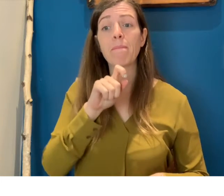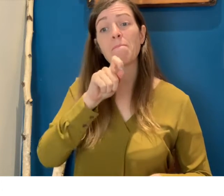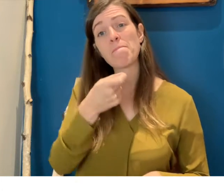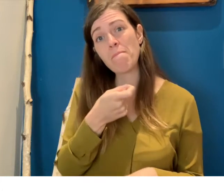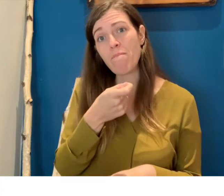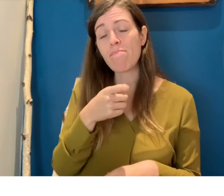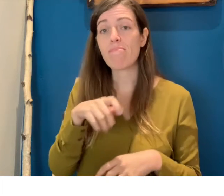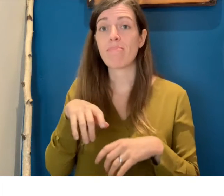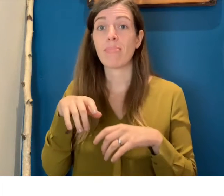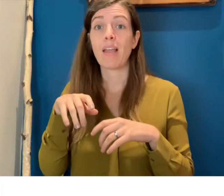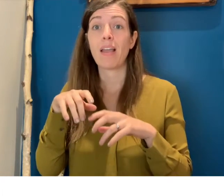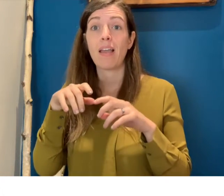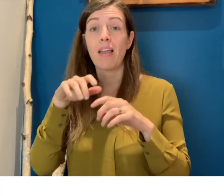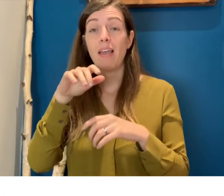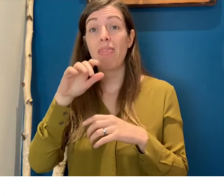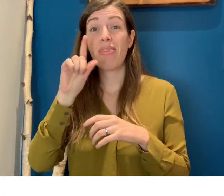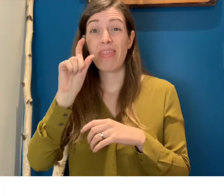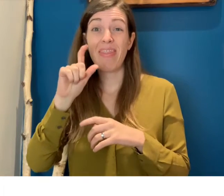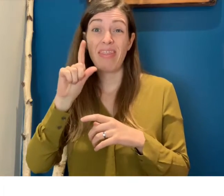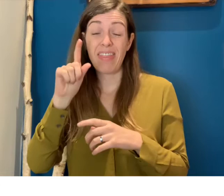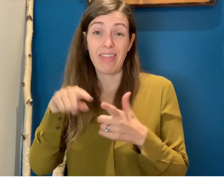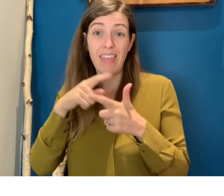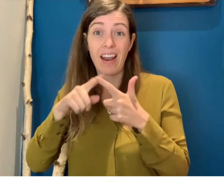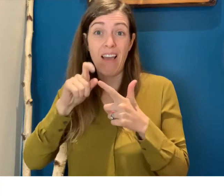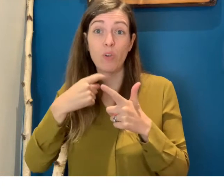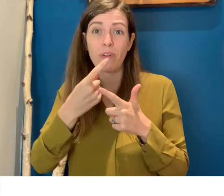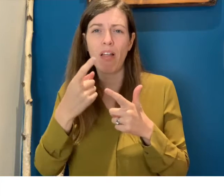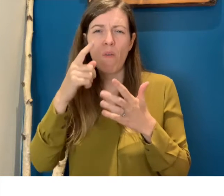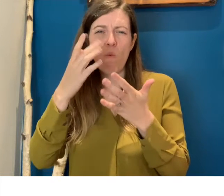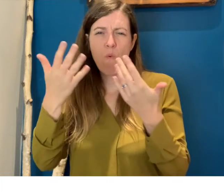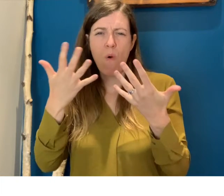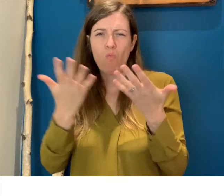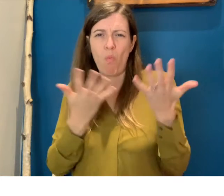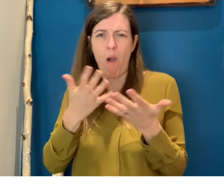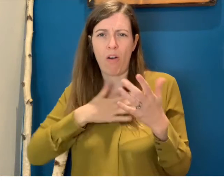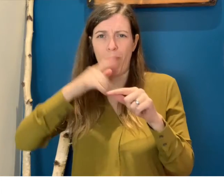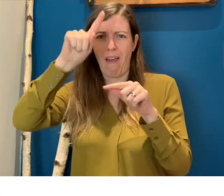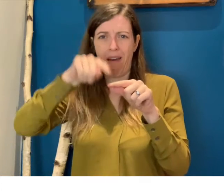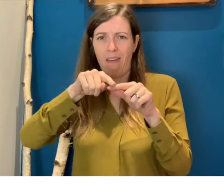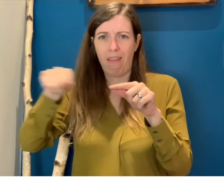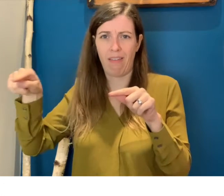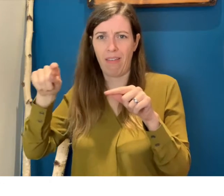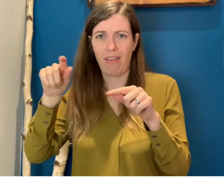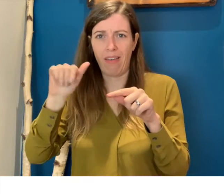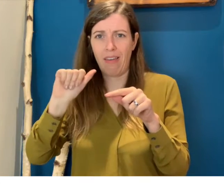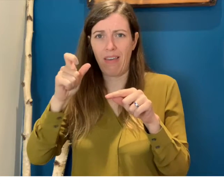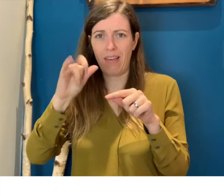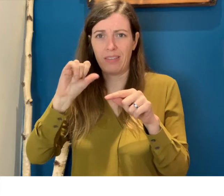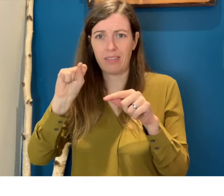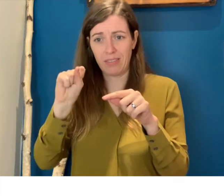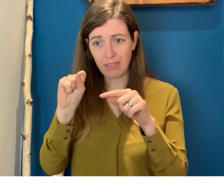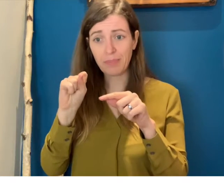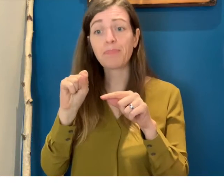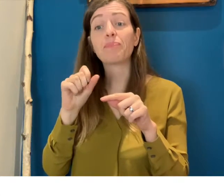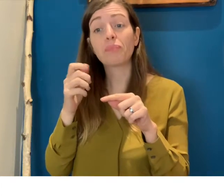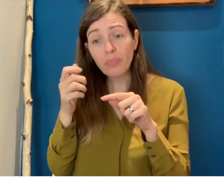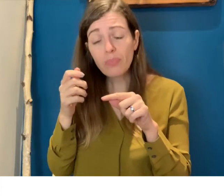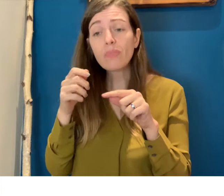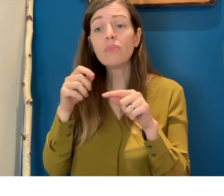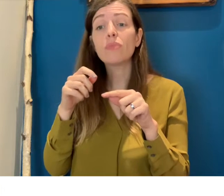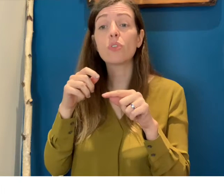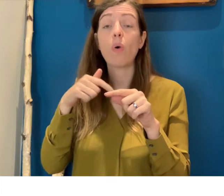to be my data. And then you have to tell ggplot what you want your axes to